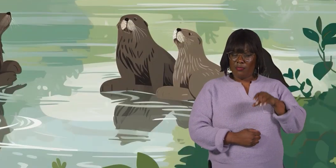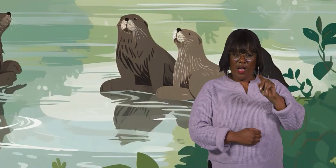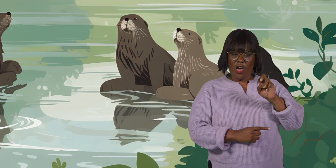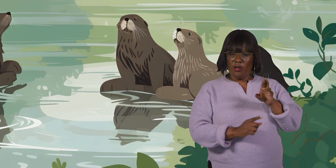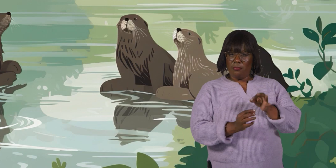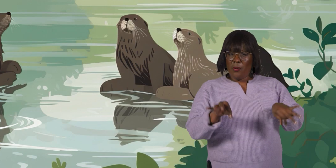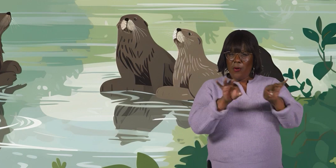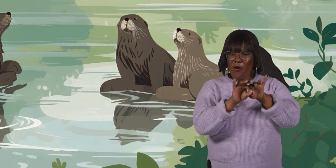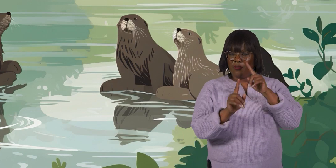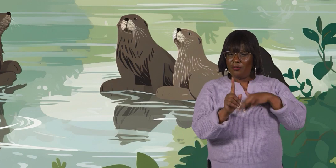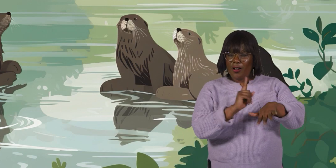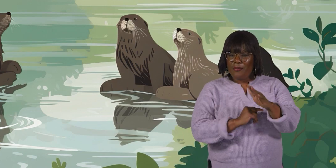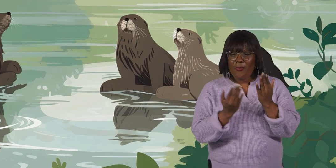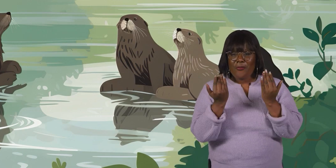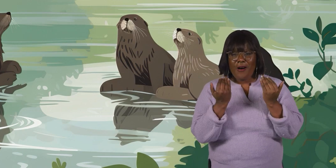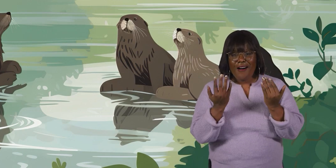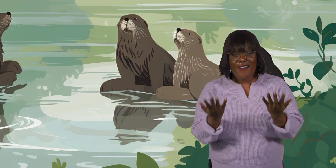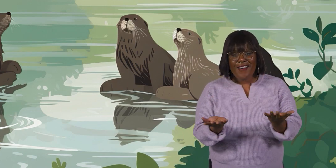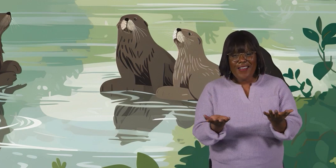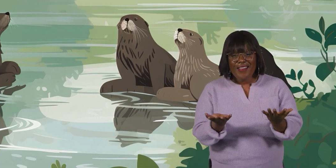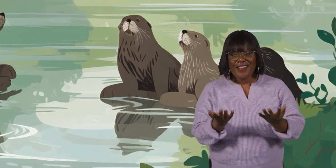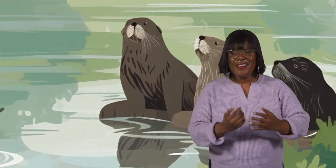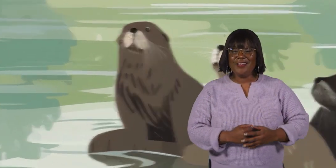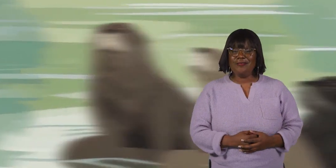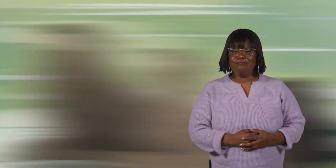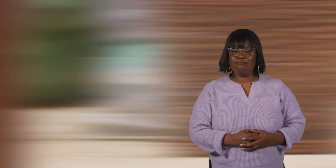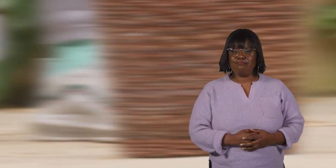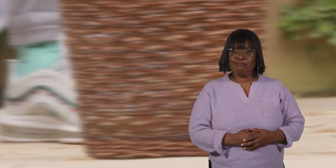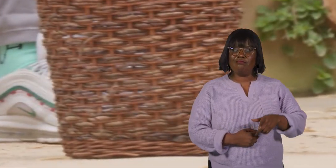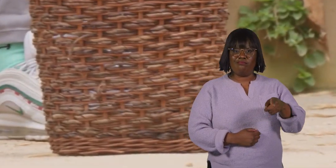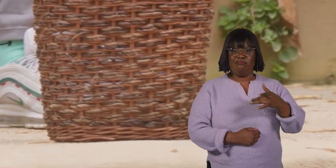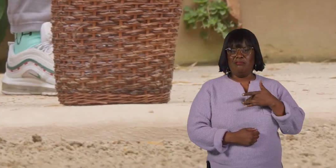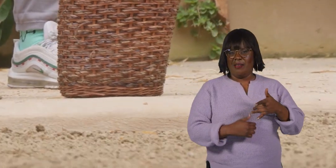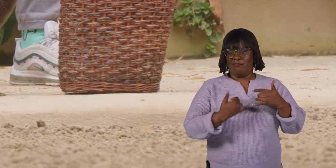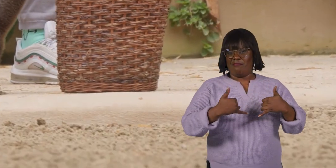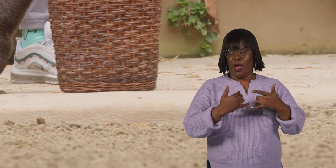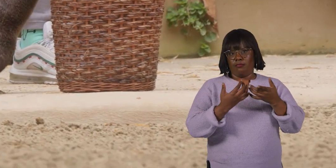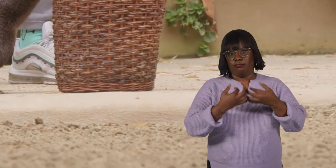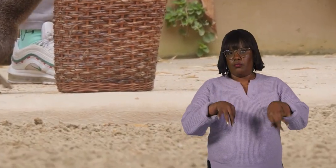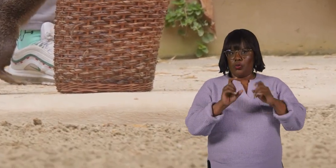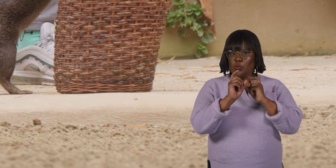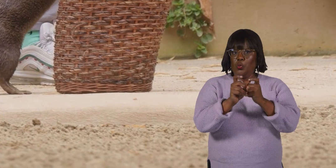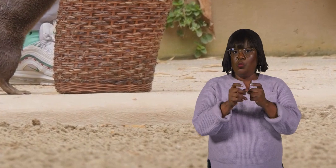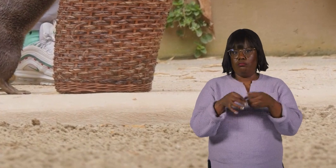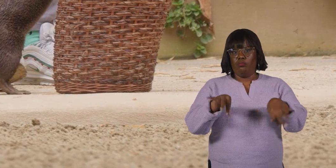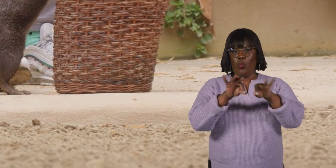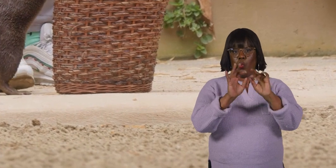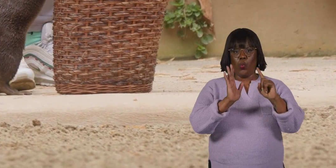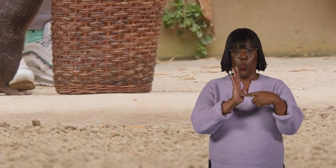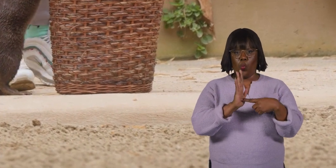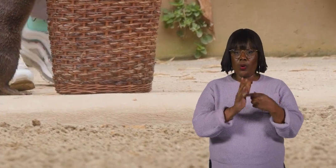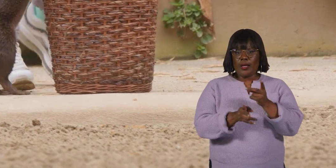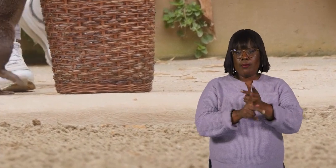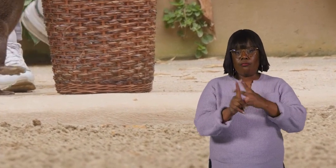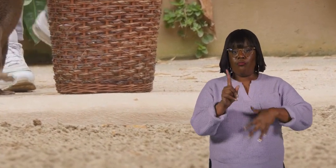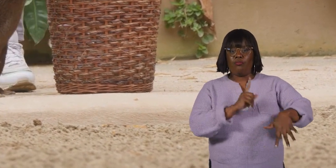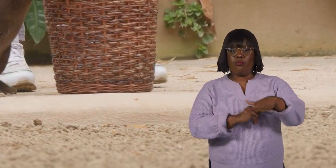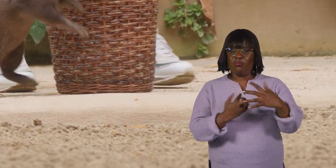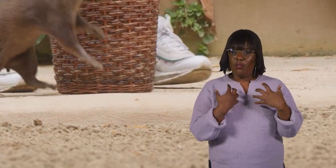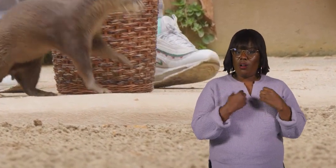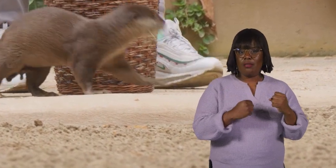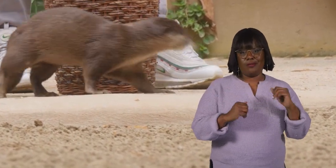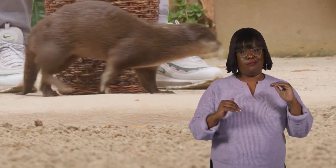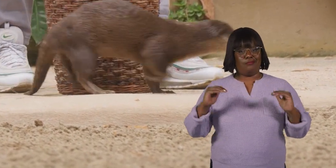Why are otters important for the environment? These creatures play a significant role in keeping their